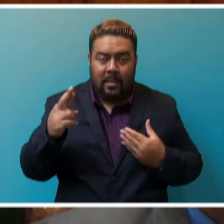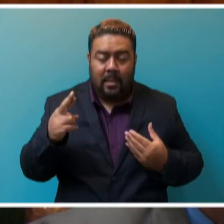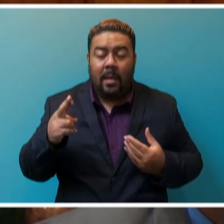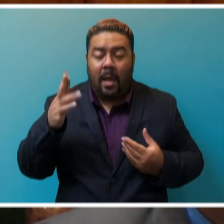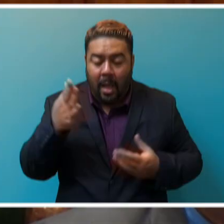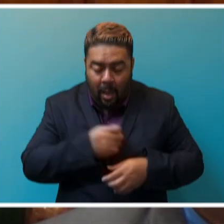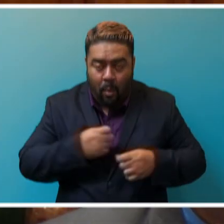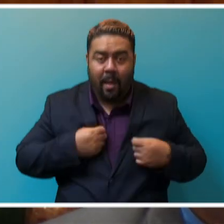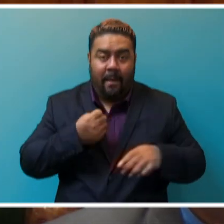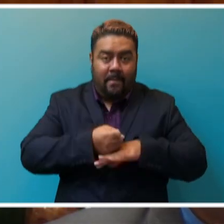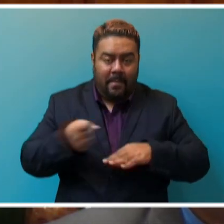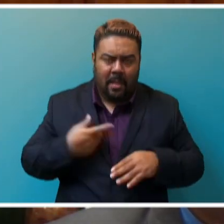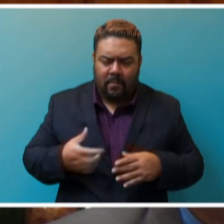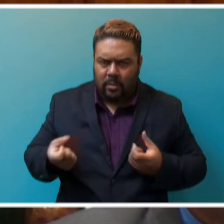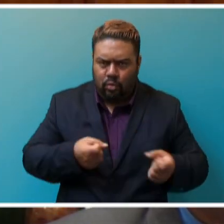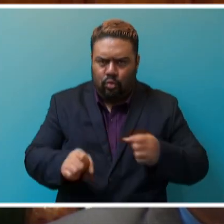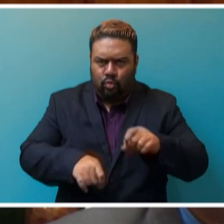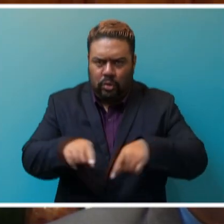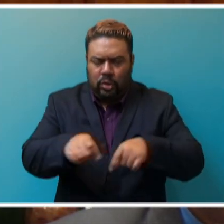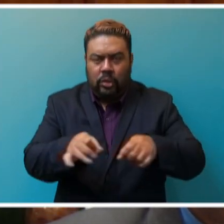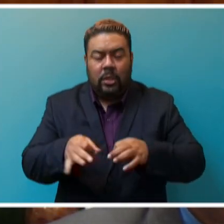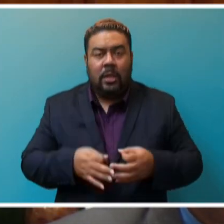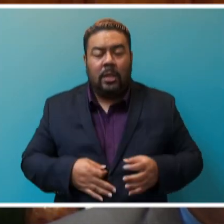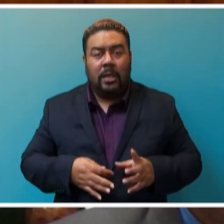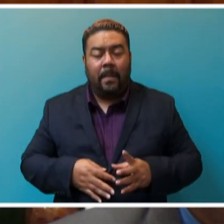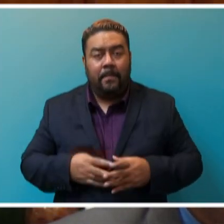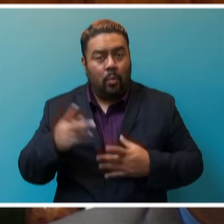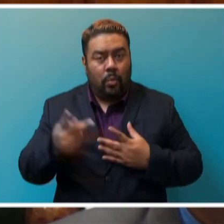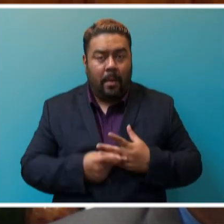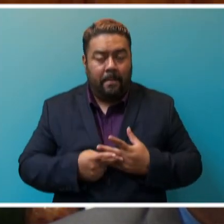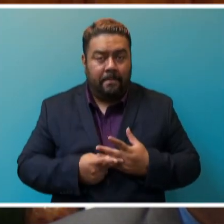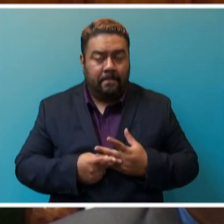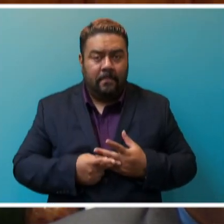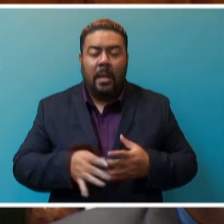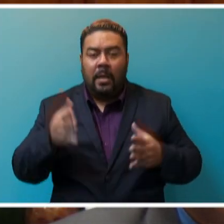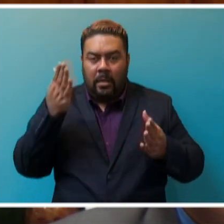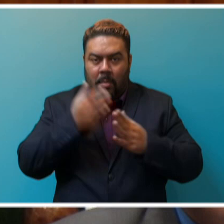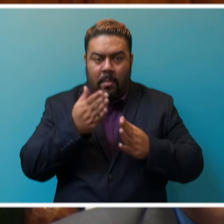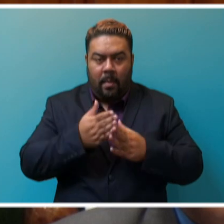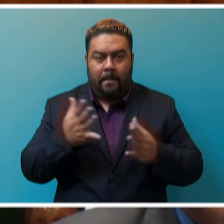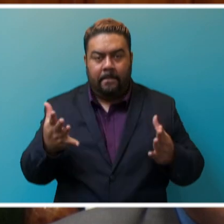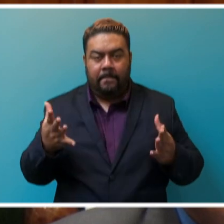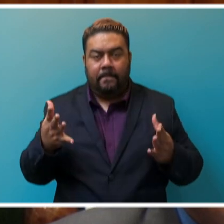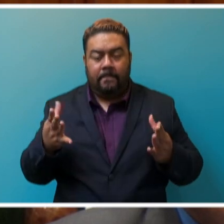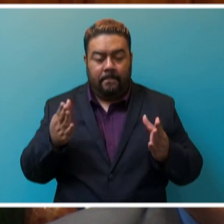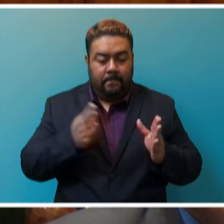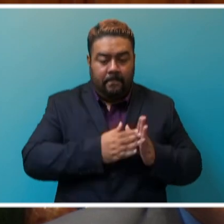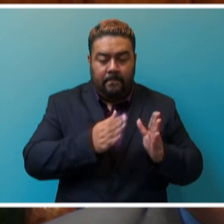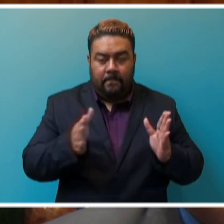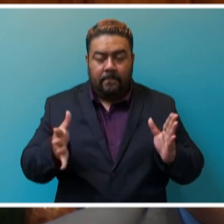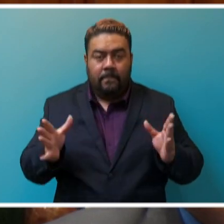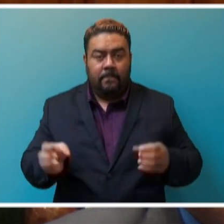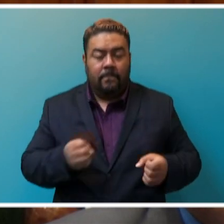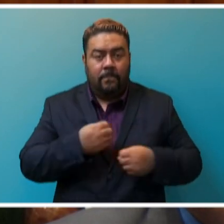implemented various strategic initiatives and reforms aimed at modernizing public sector operations,